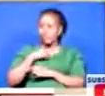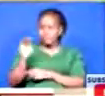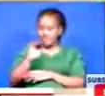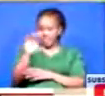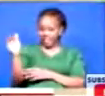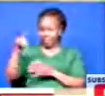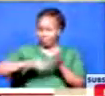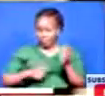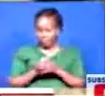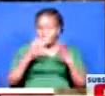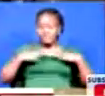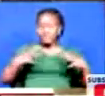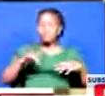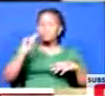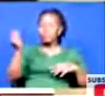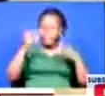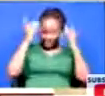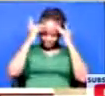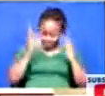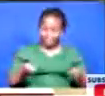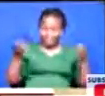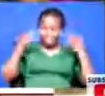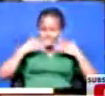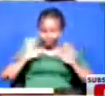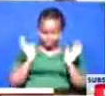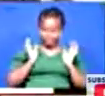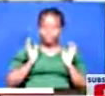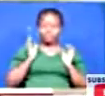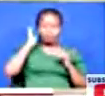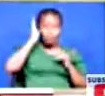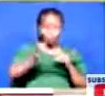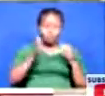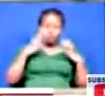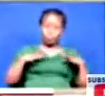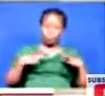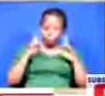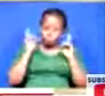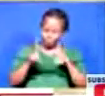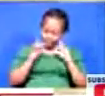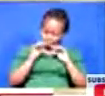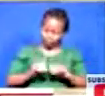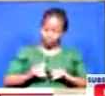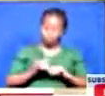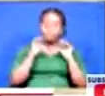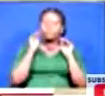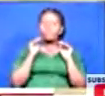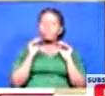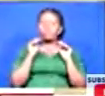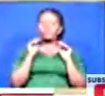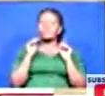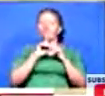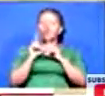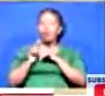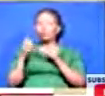wa Kenya wameogea. The will of the people have spoken. And when the will of the people have spoken, we